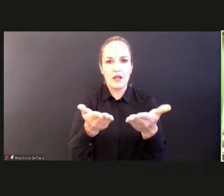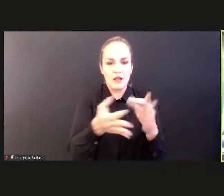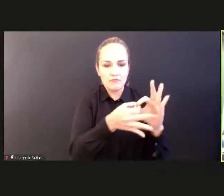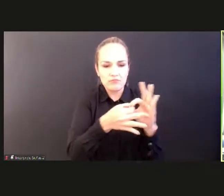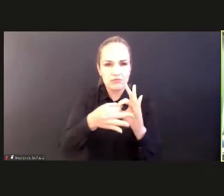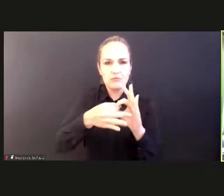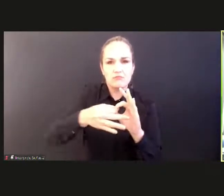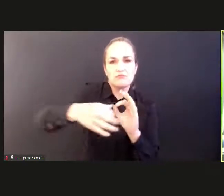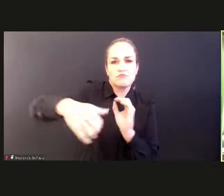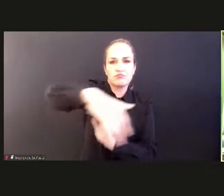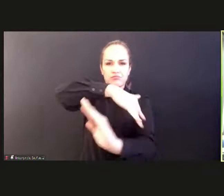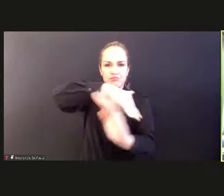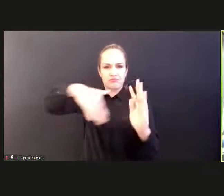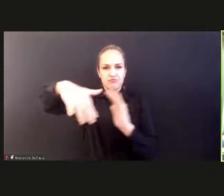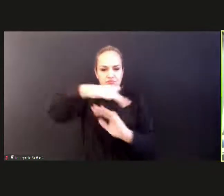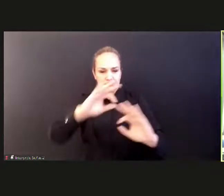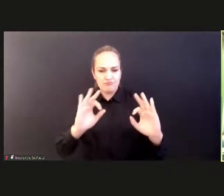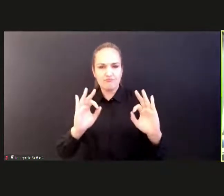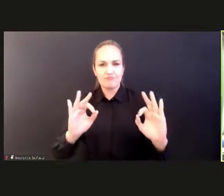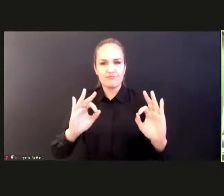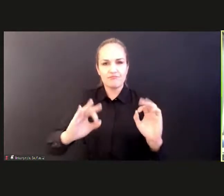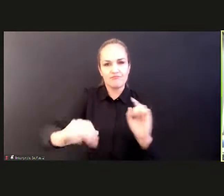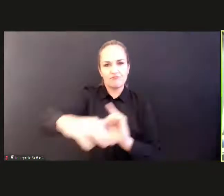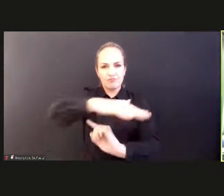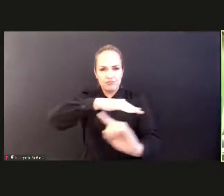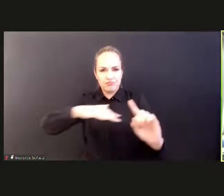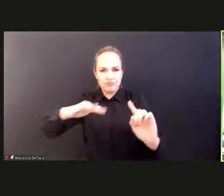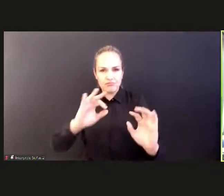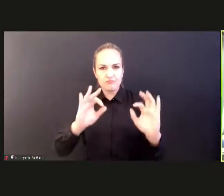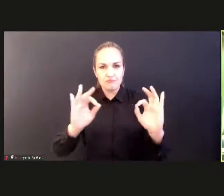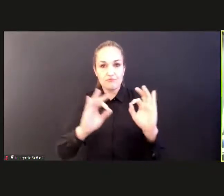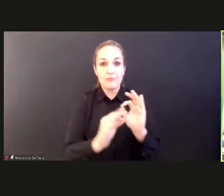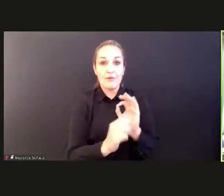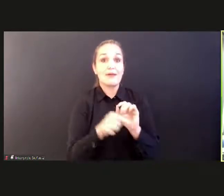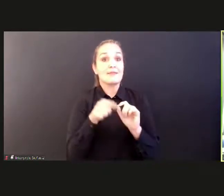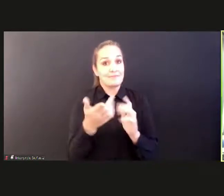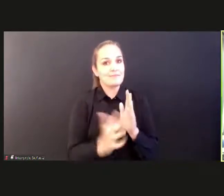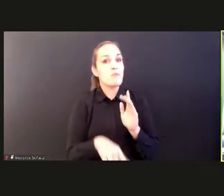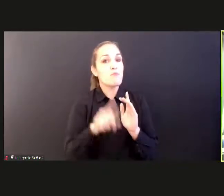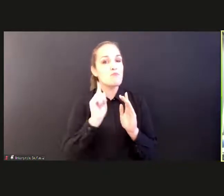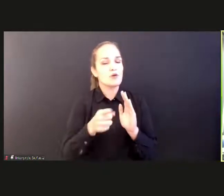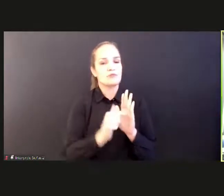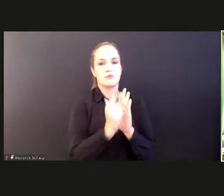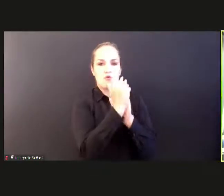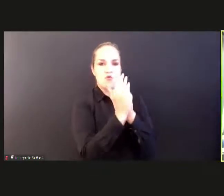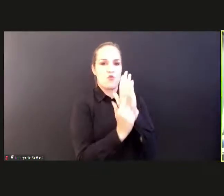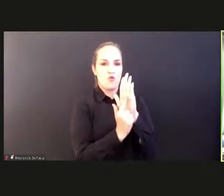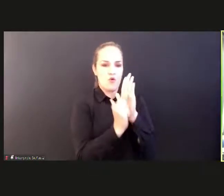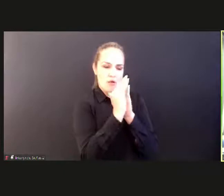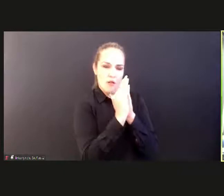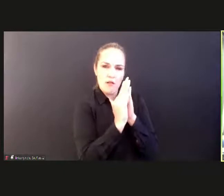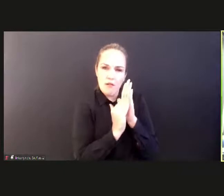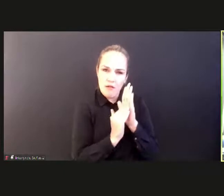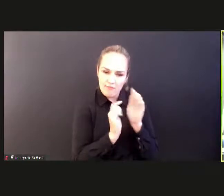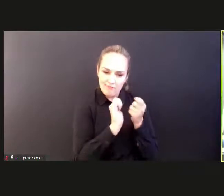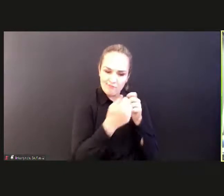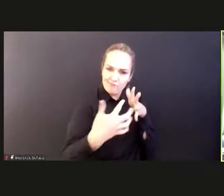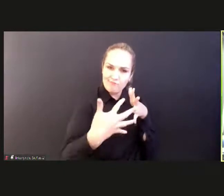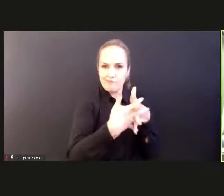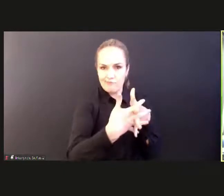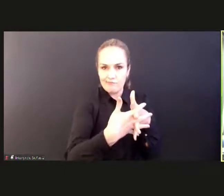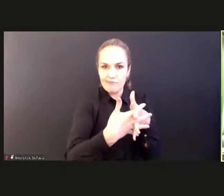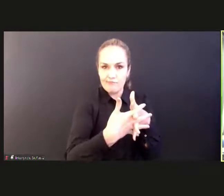Harmonize the regulation of trade services in all countries. And finally, improve the measure